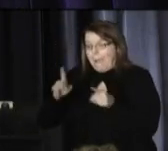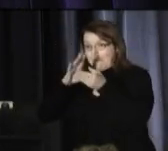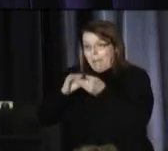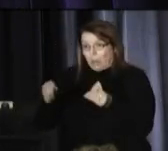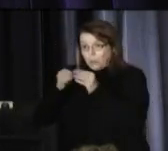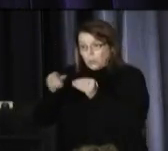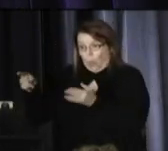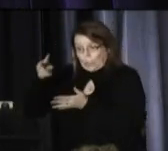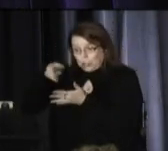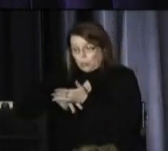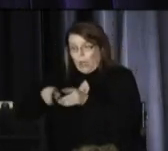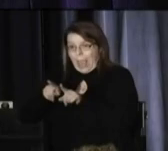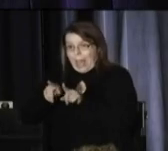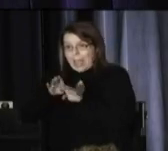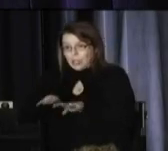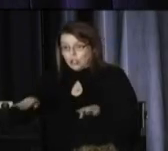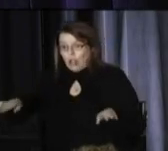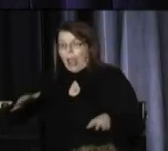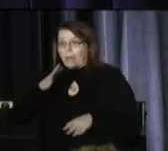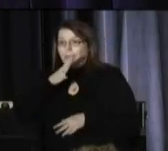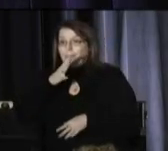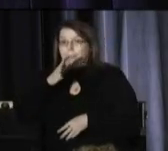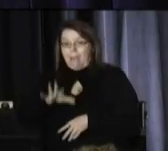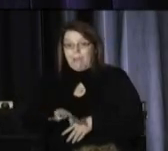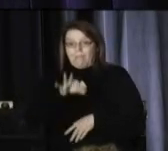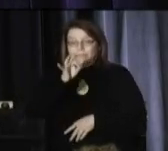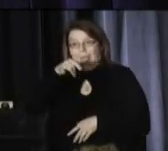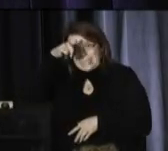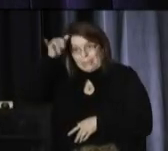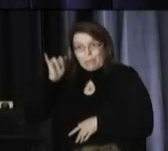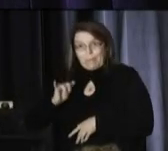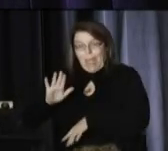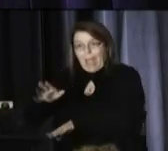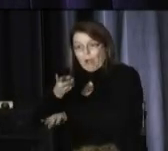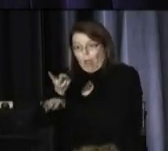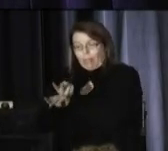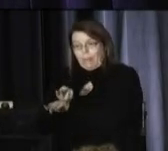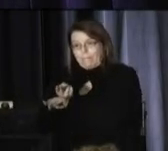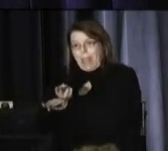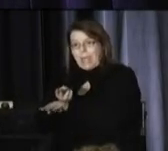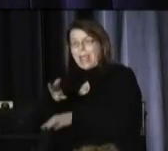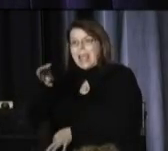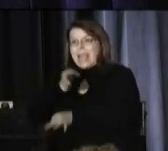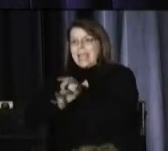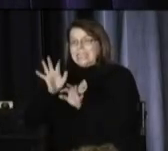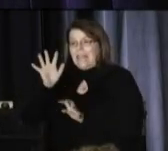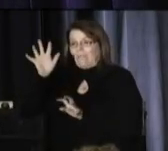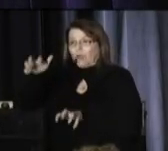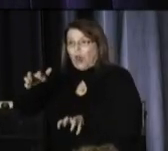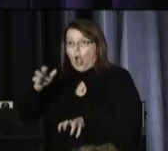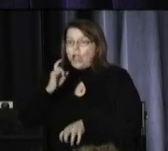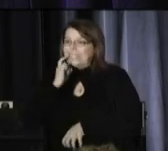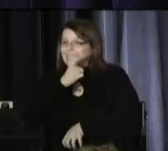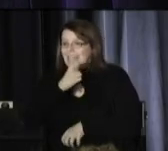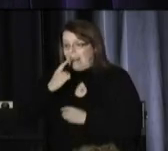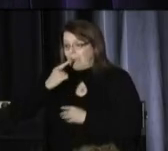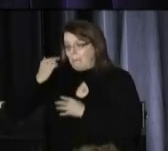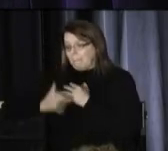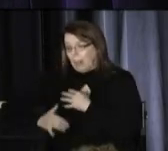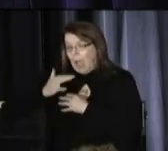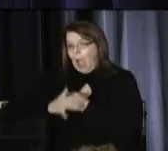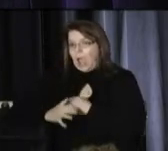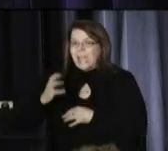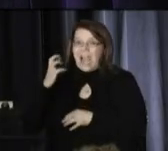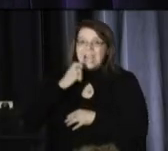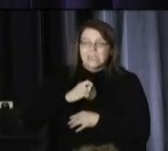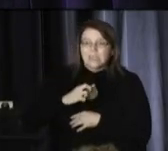a child, the mama bear finds the blonde on the bed, and instead of claws and teeth and blood and gnaw, instead